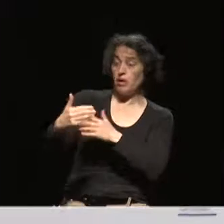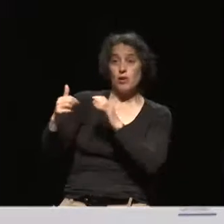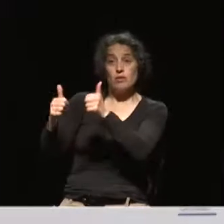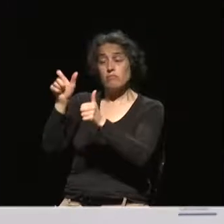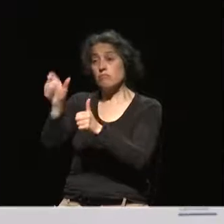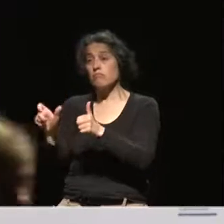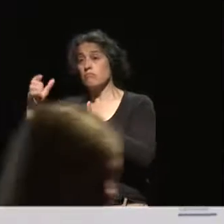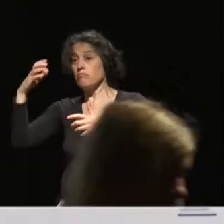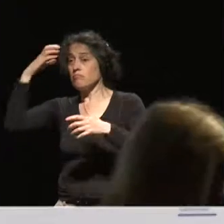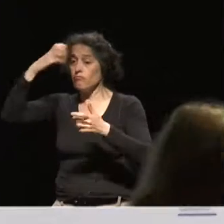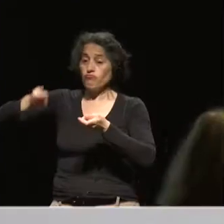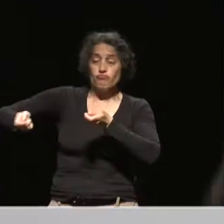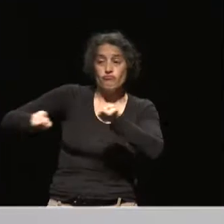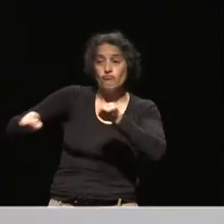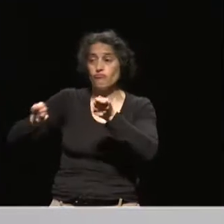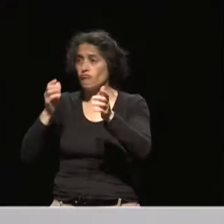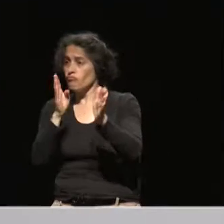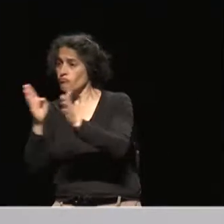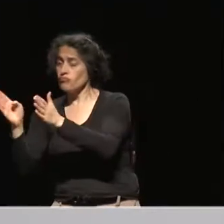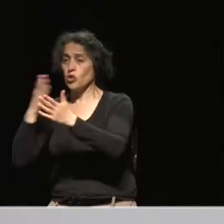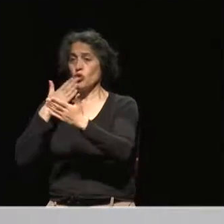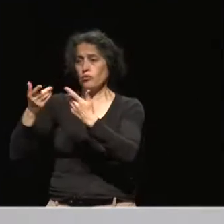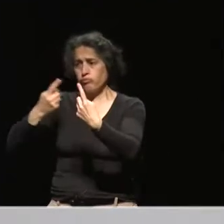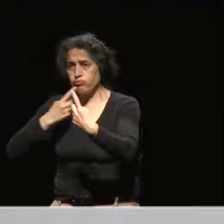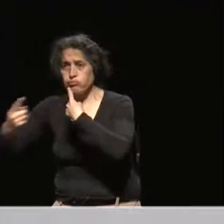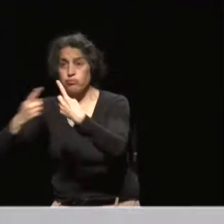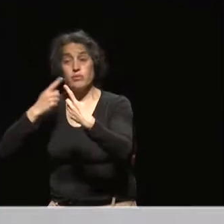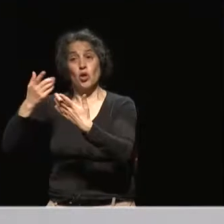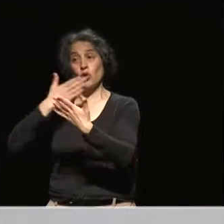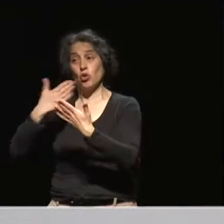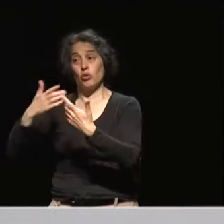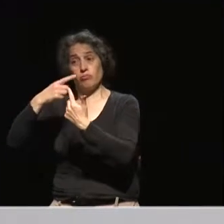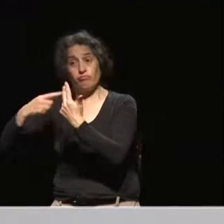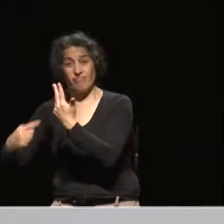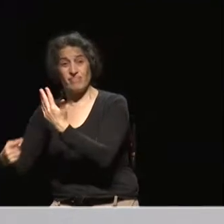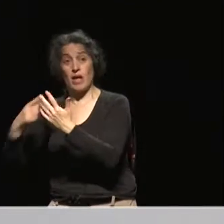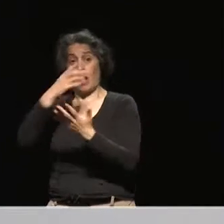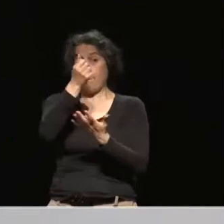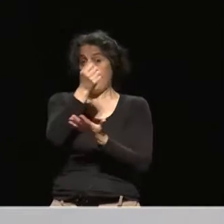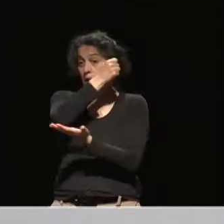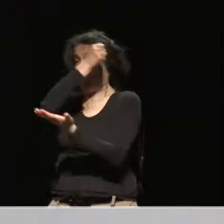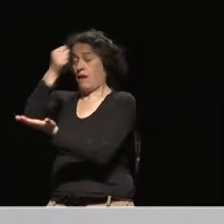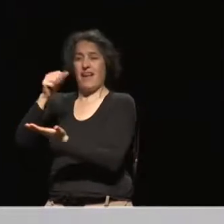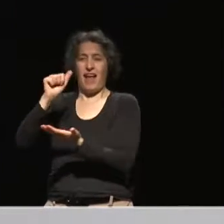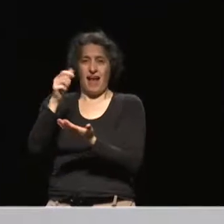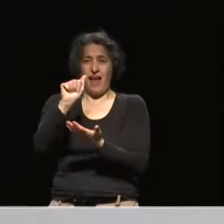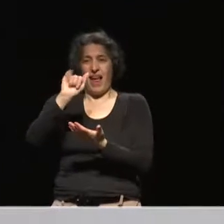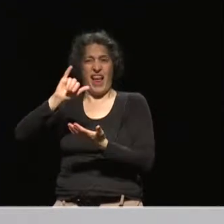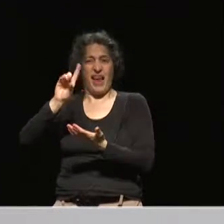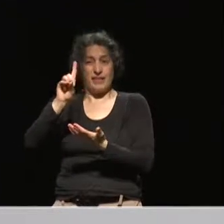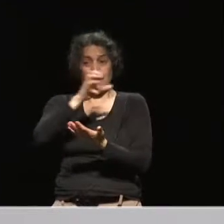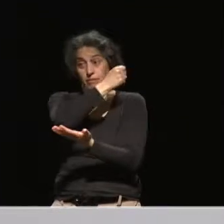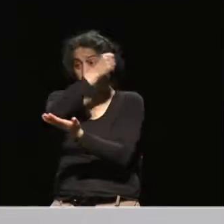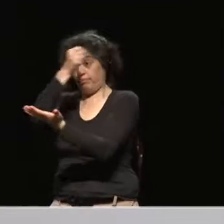countries if the budgetary aid is controlled by